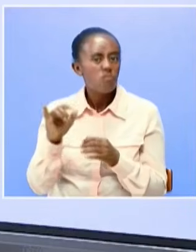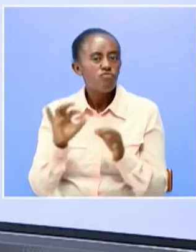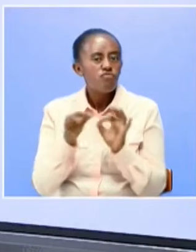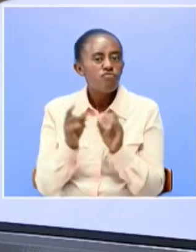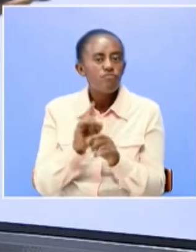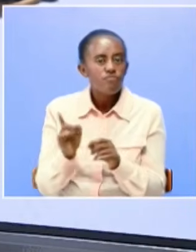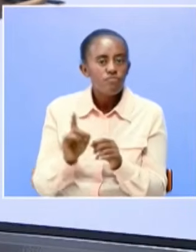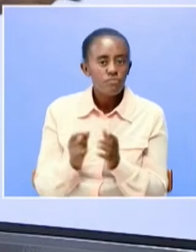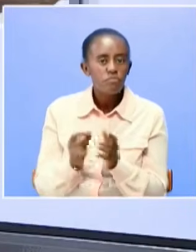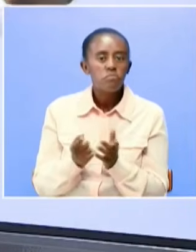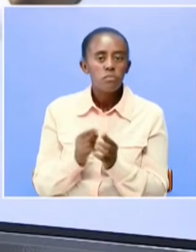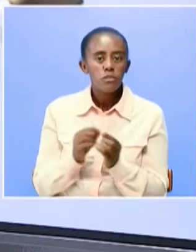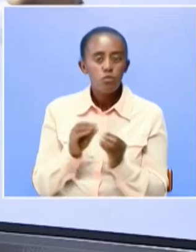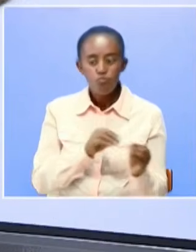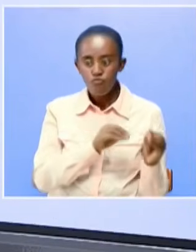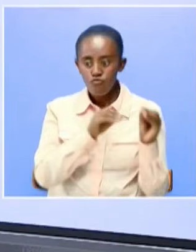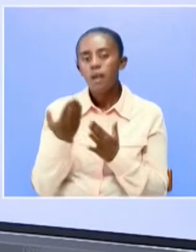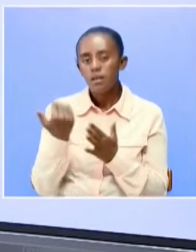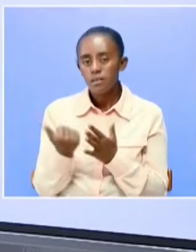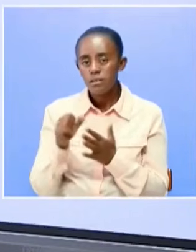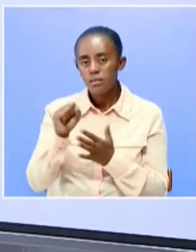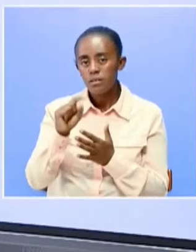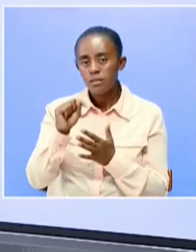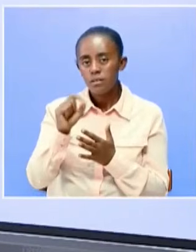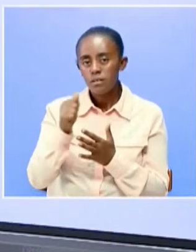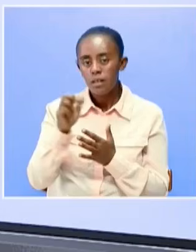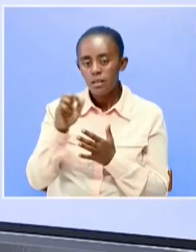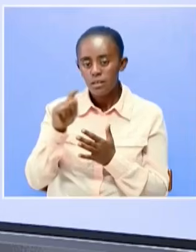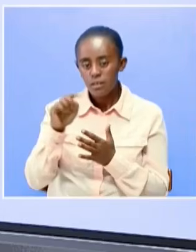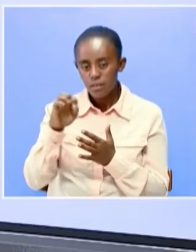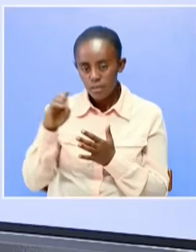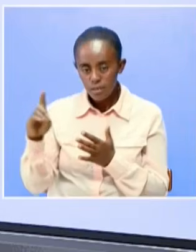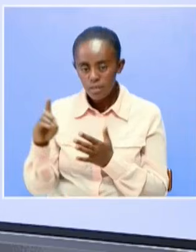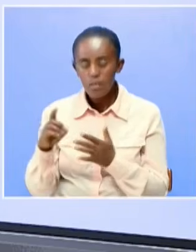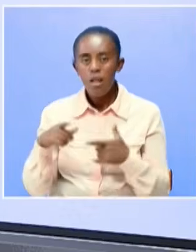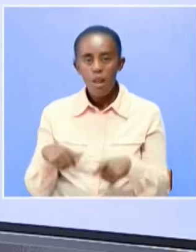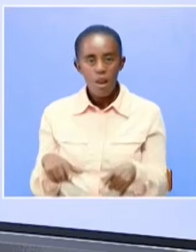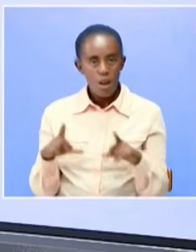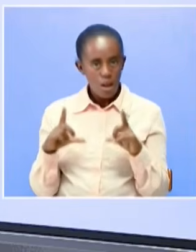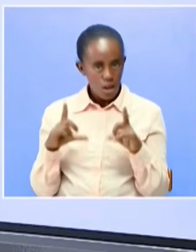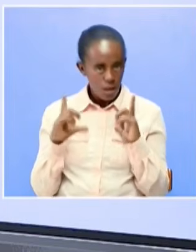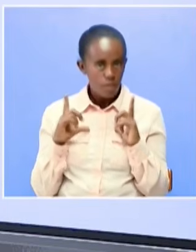To Addis Ababa. Then she started living